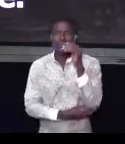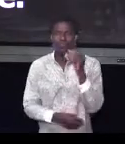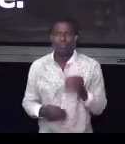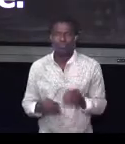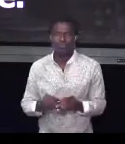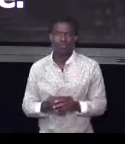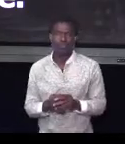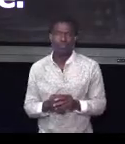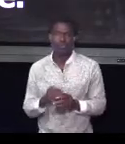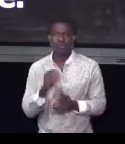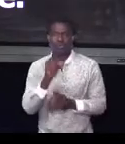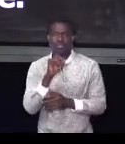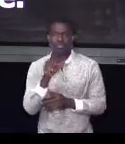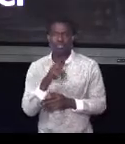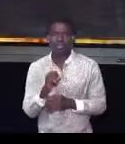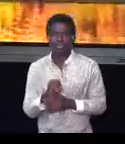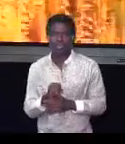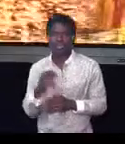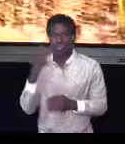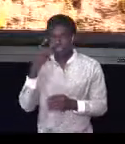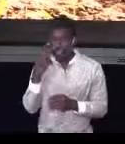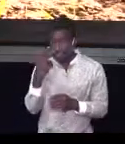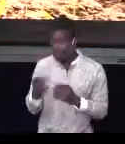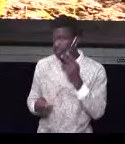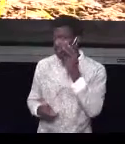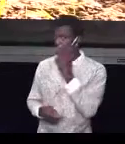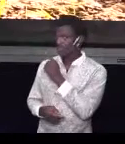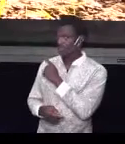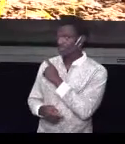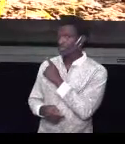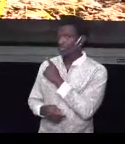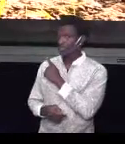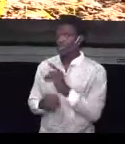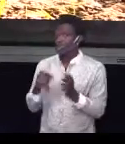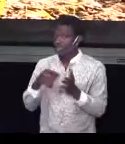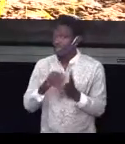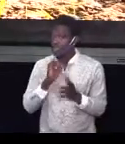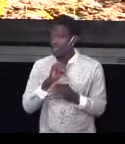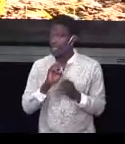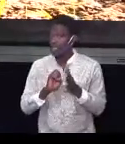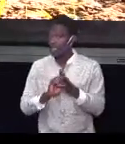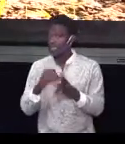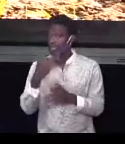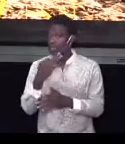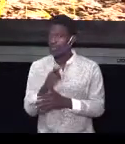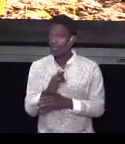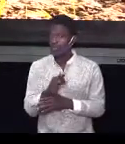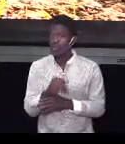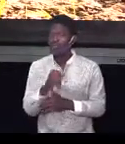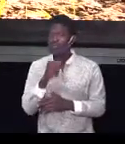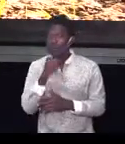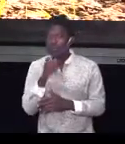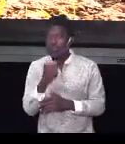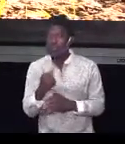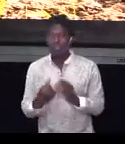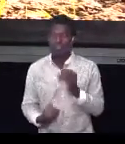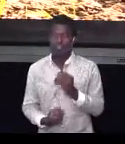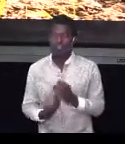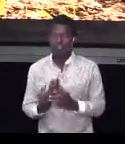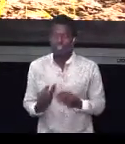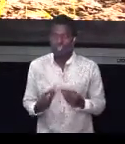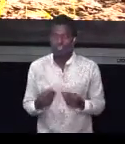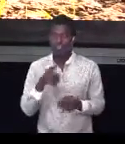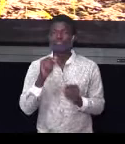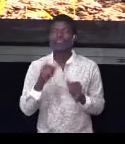of produce. I will show you the picture of what I'm talking about here. Look at it here. This is a typical example of infertile